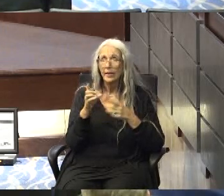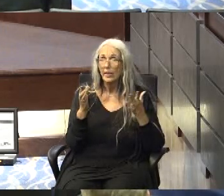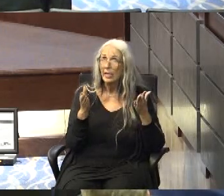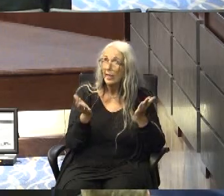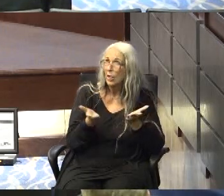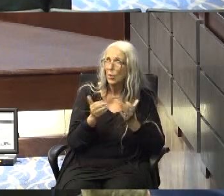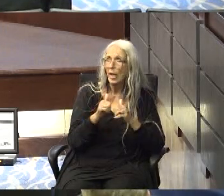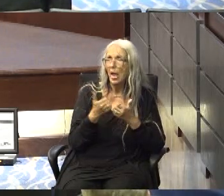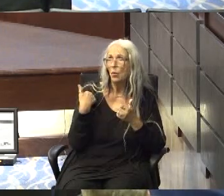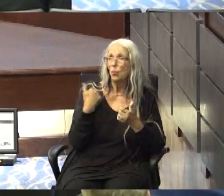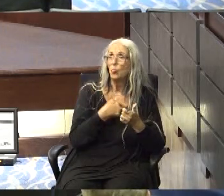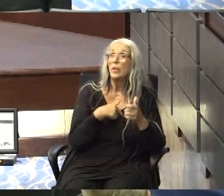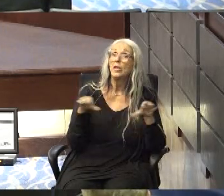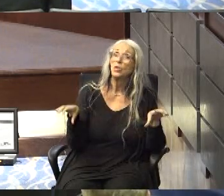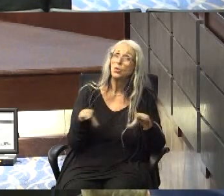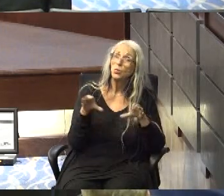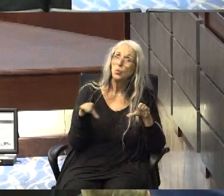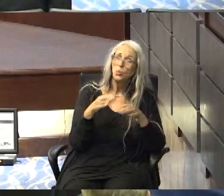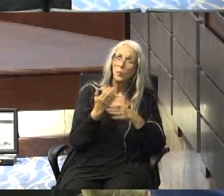things.